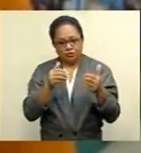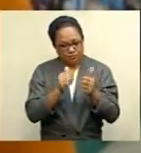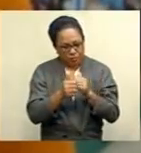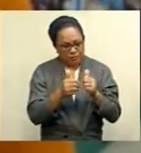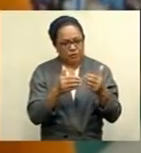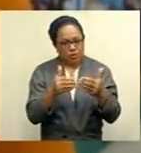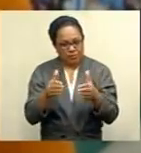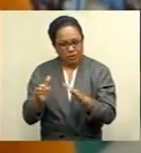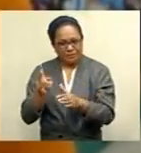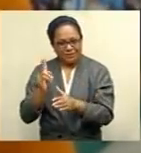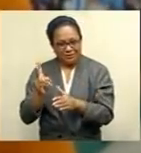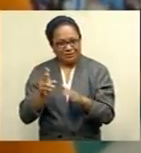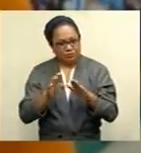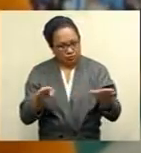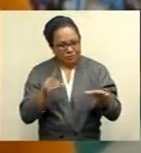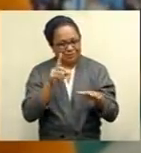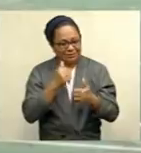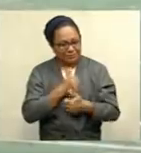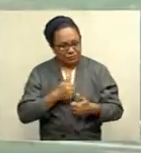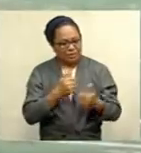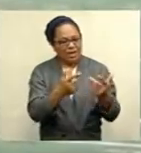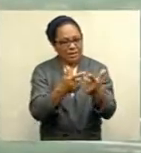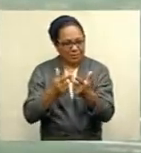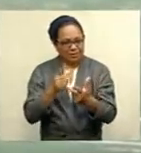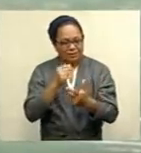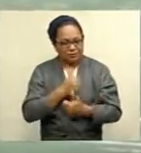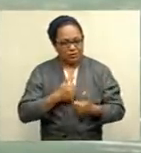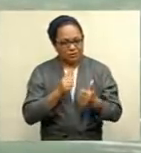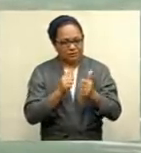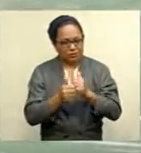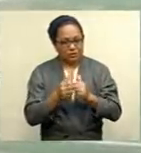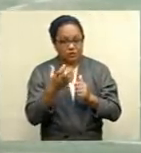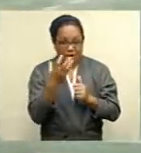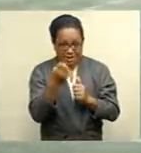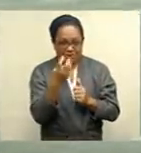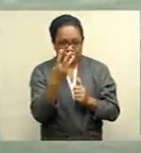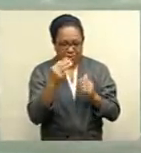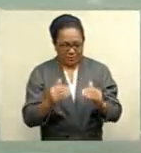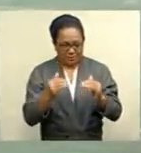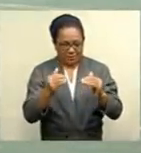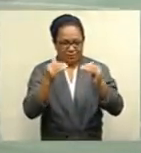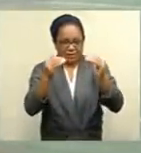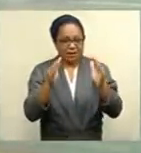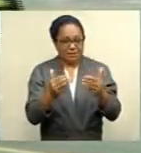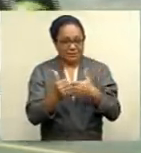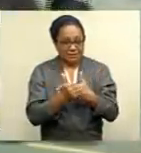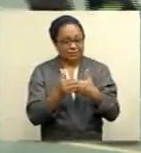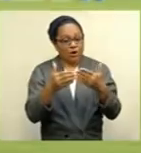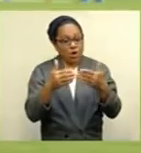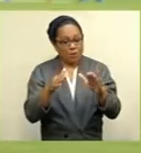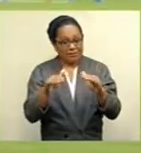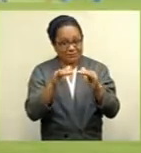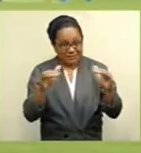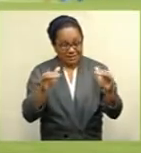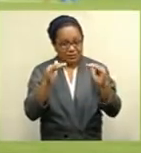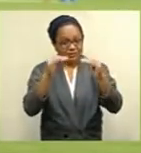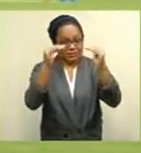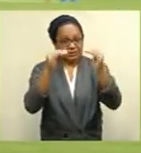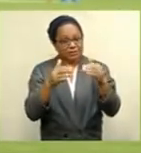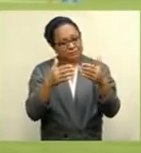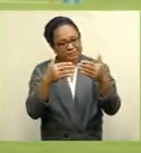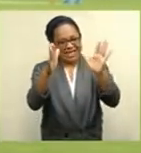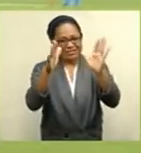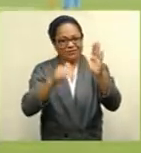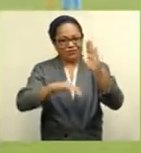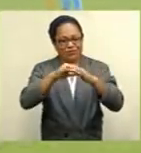these activities, but only this time safe. The 3 levels are play safe stage, open up stage, and good to go level, where